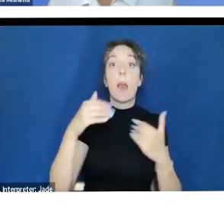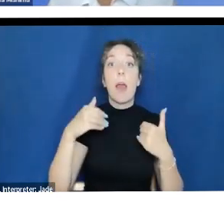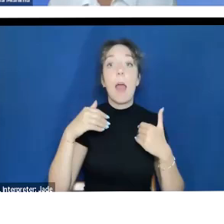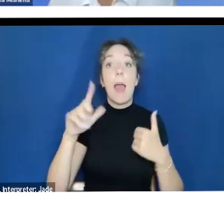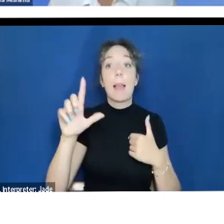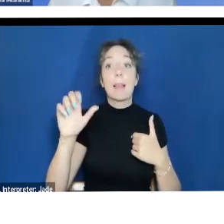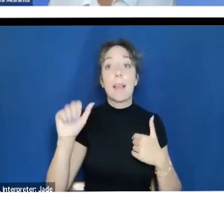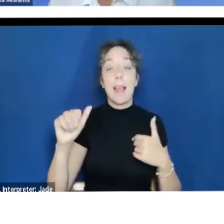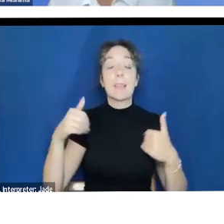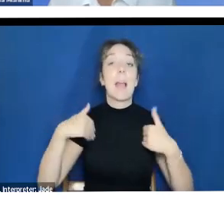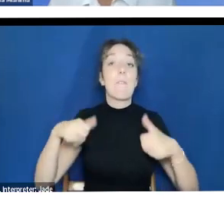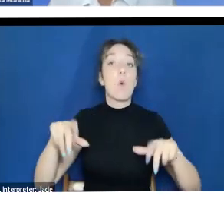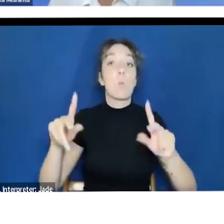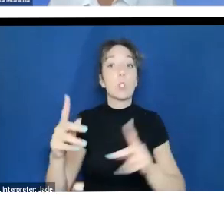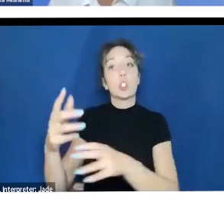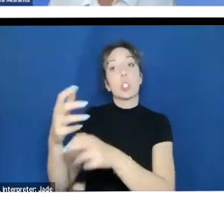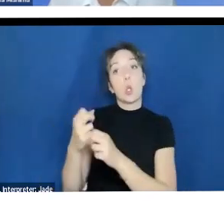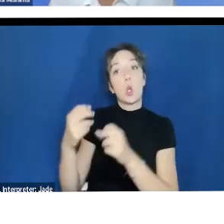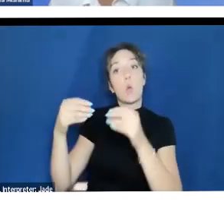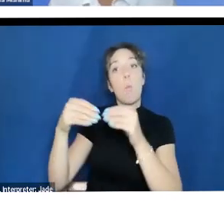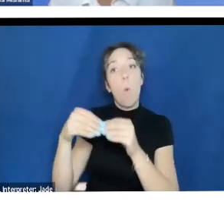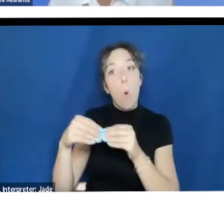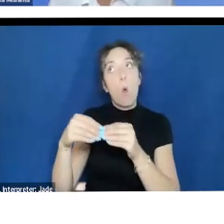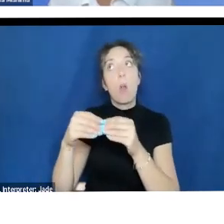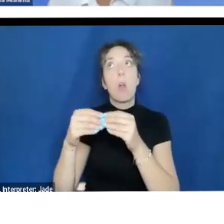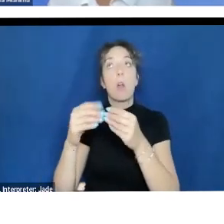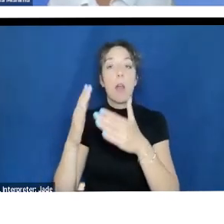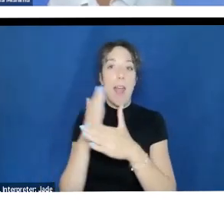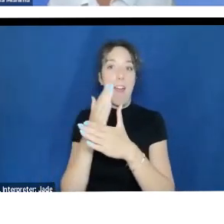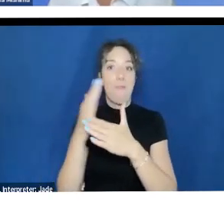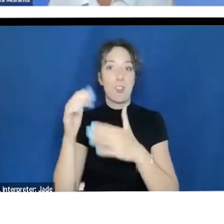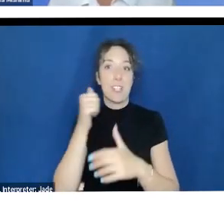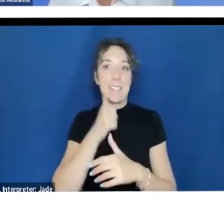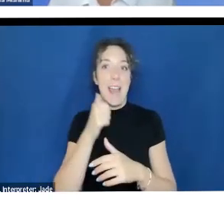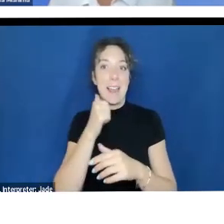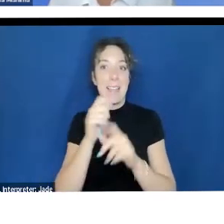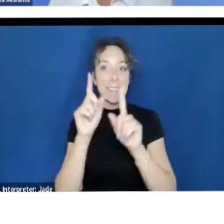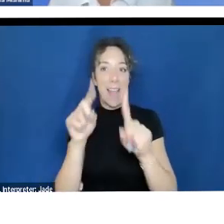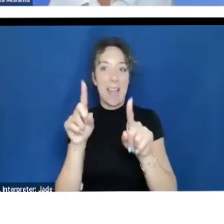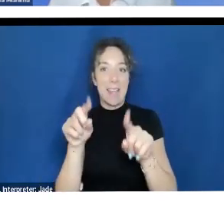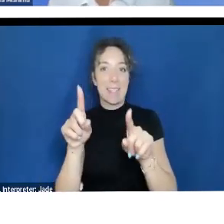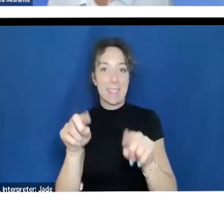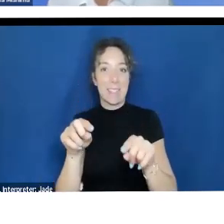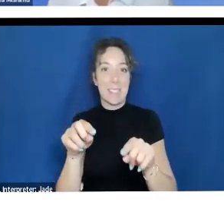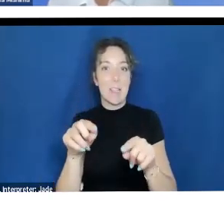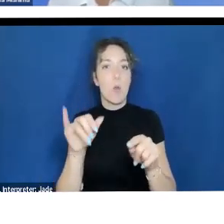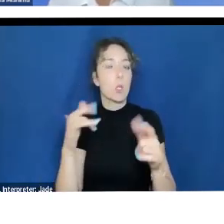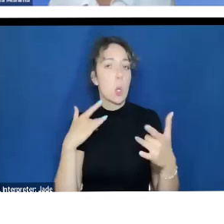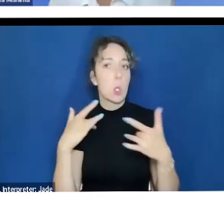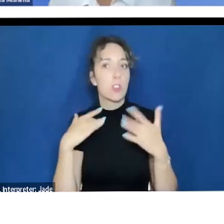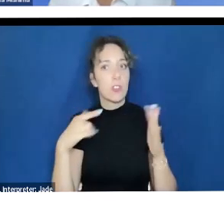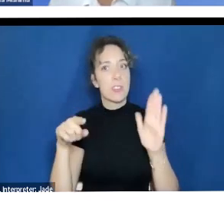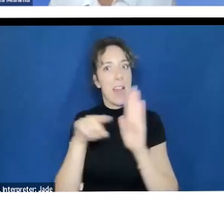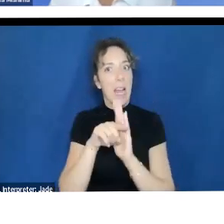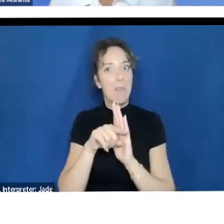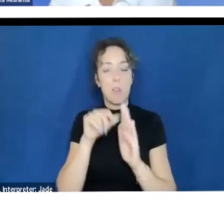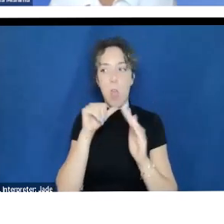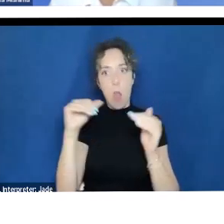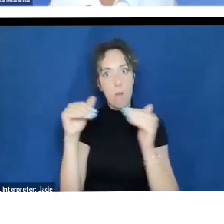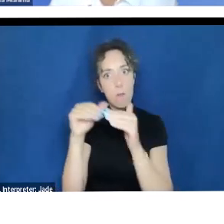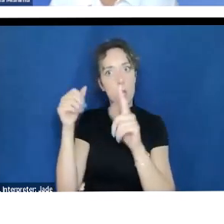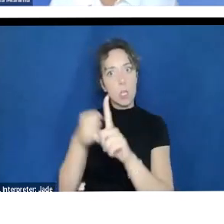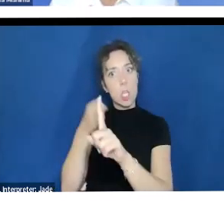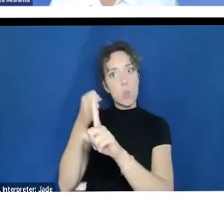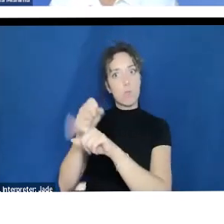had opportunity to earn more average daily attendance. There was also concern that it negatively or unfairly, I guess, impact the